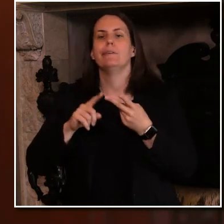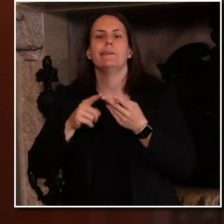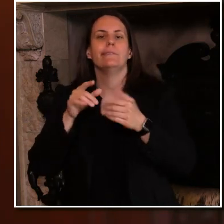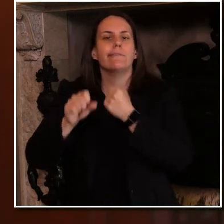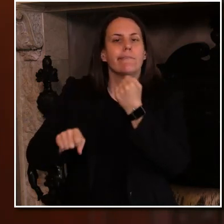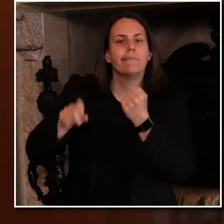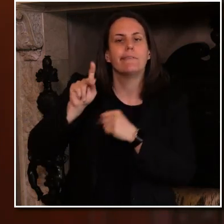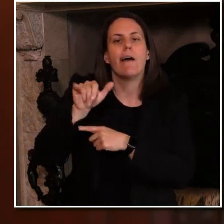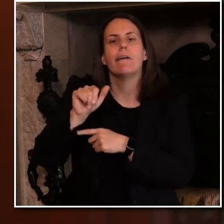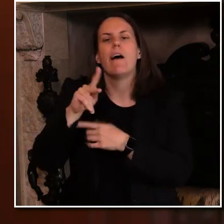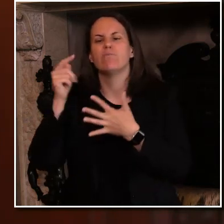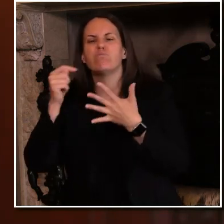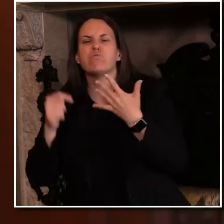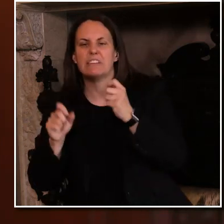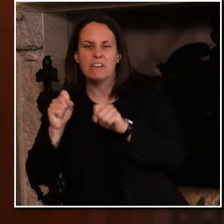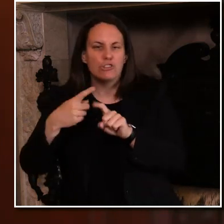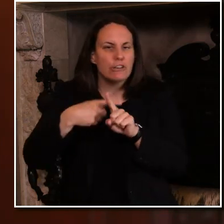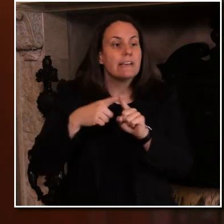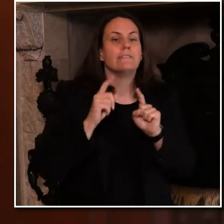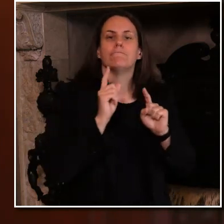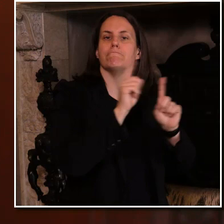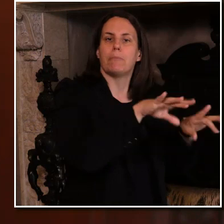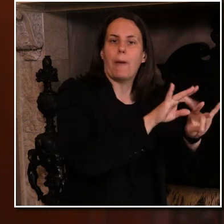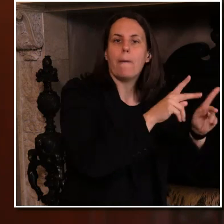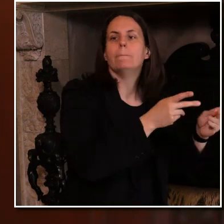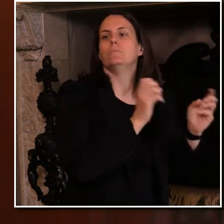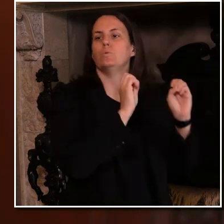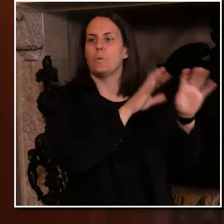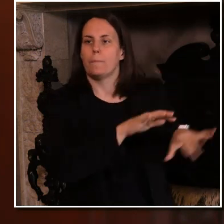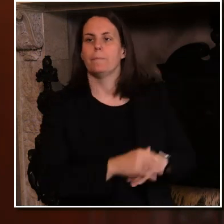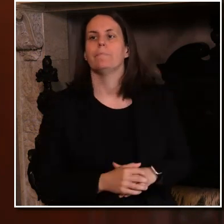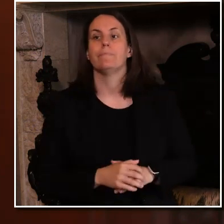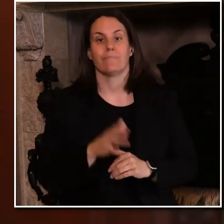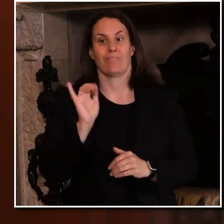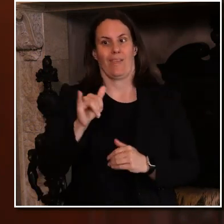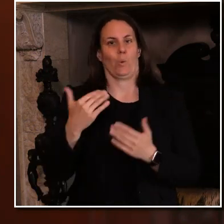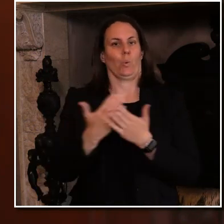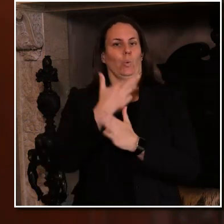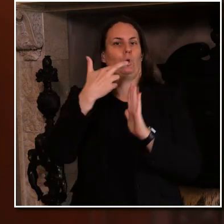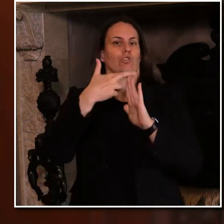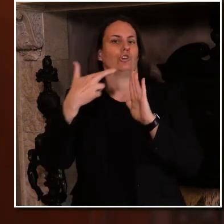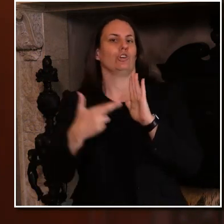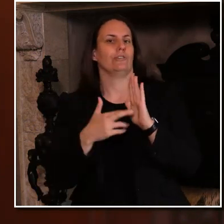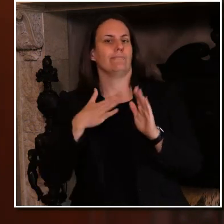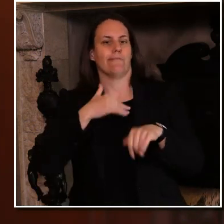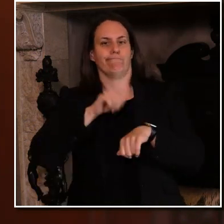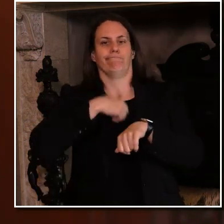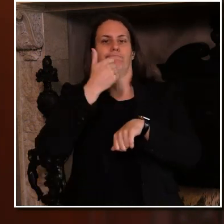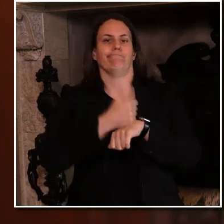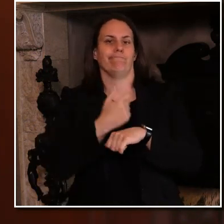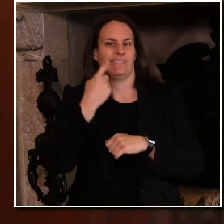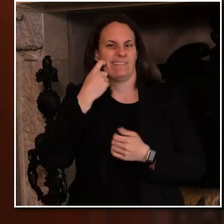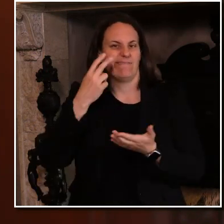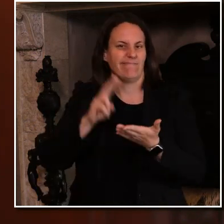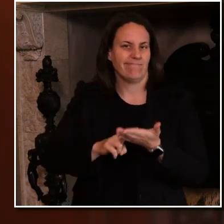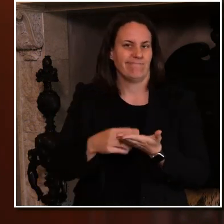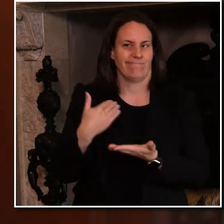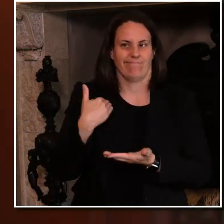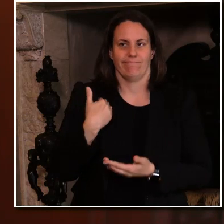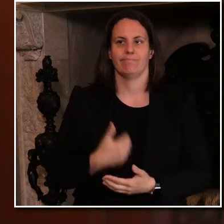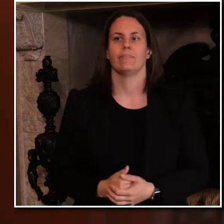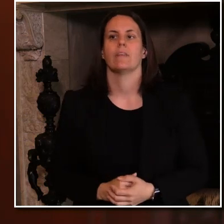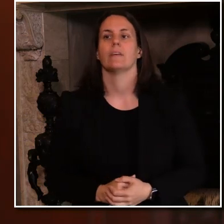provide some of those services under the Safer at Home order. And yesterday, we announced that the Wisconsin Department of